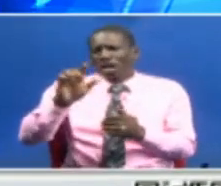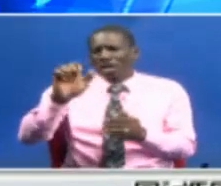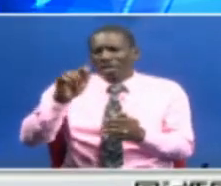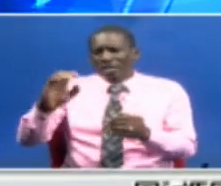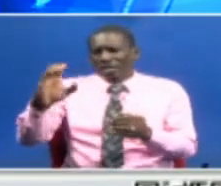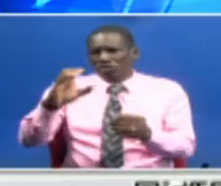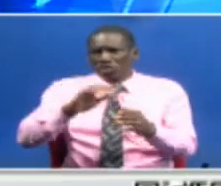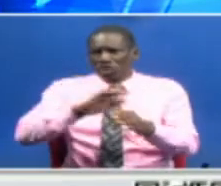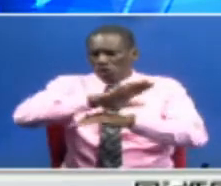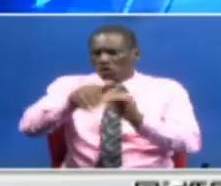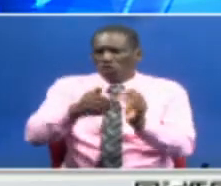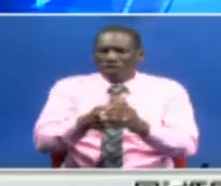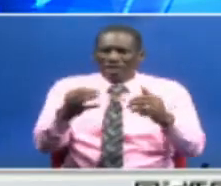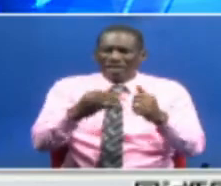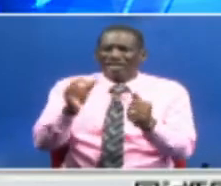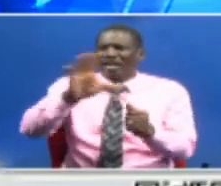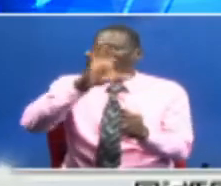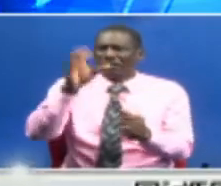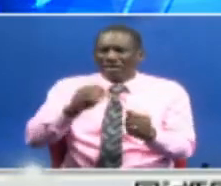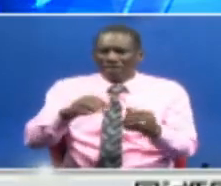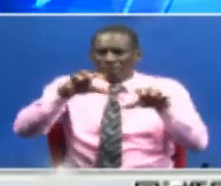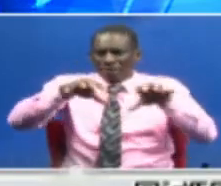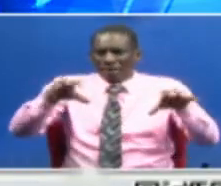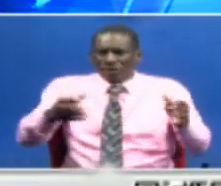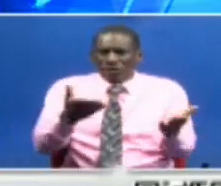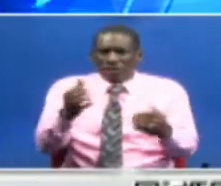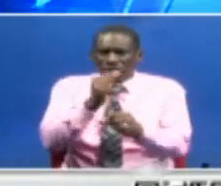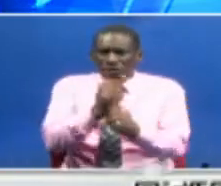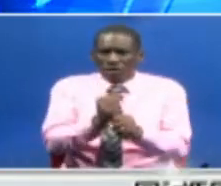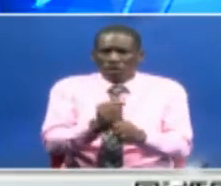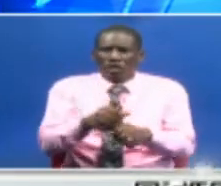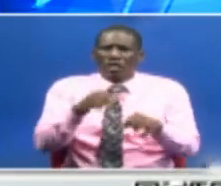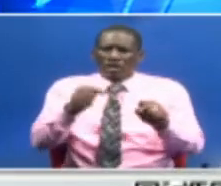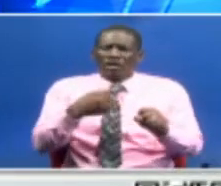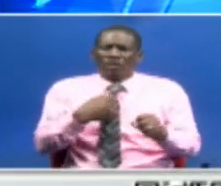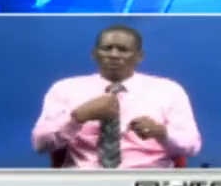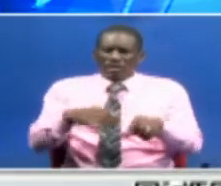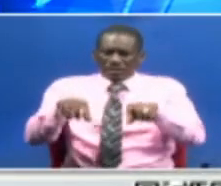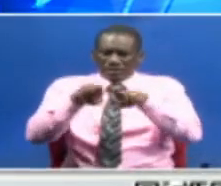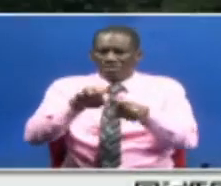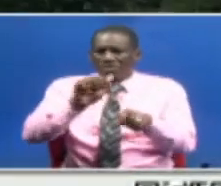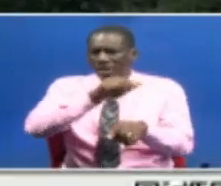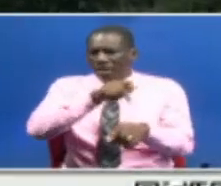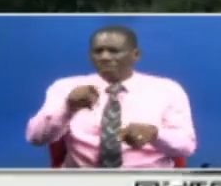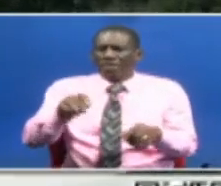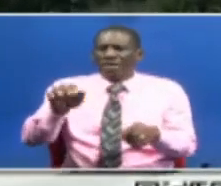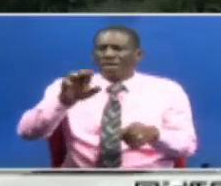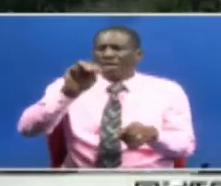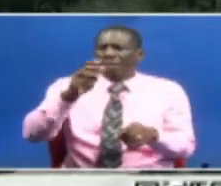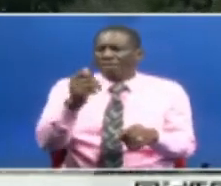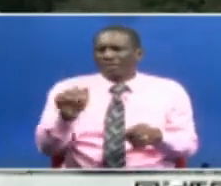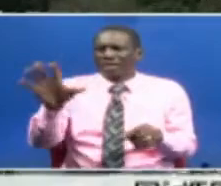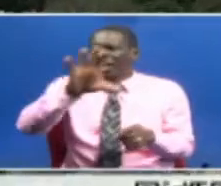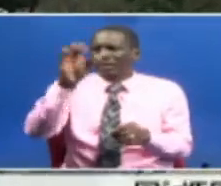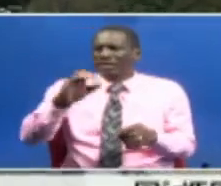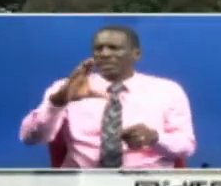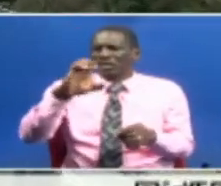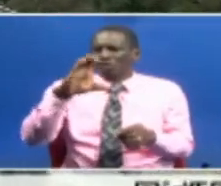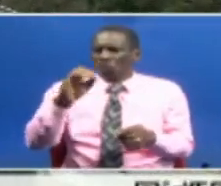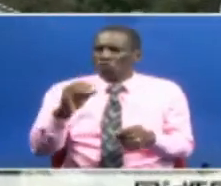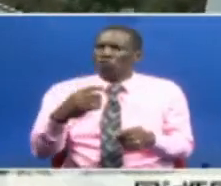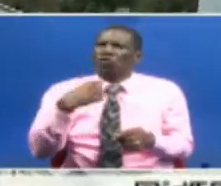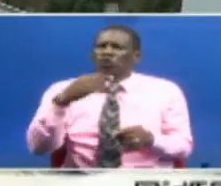8 African markets that it operates in transact on a common platform. M-Pesa Africa CEO Sitoyo Lopokoyit told